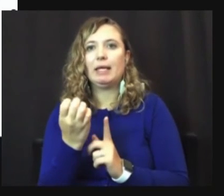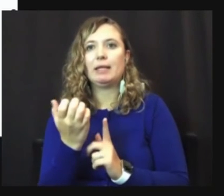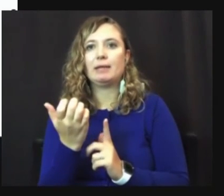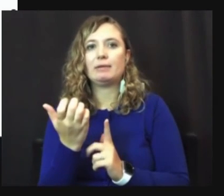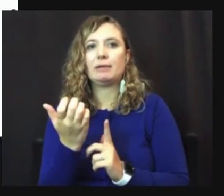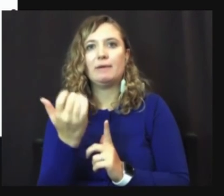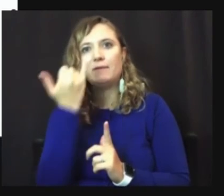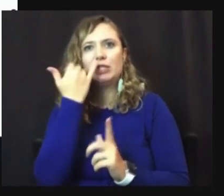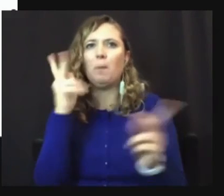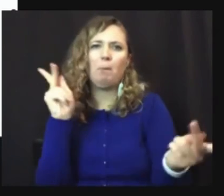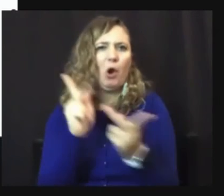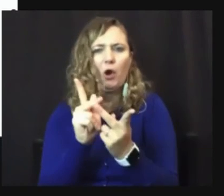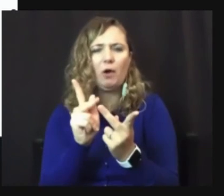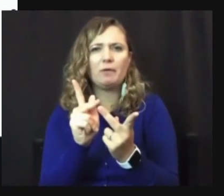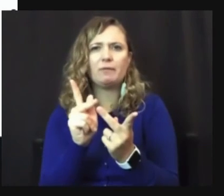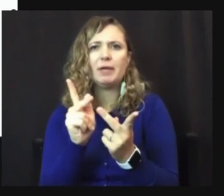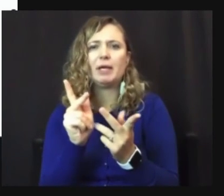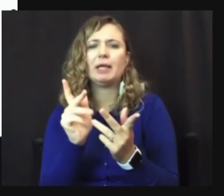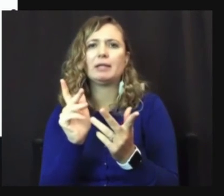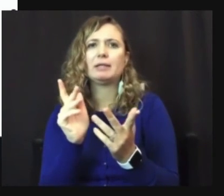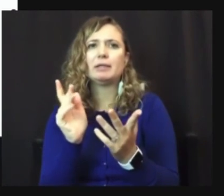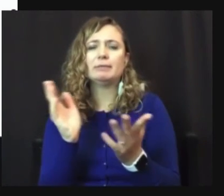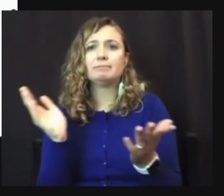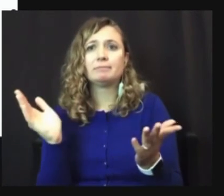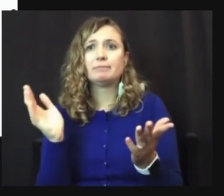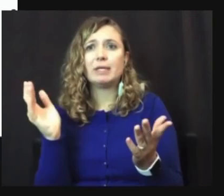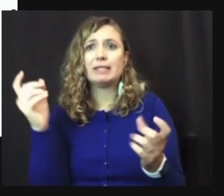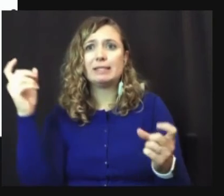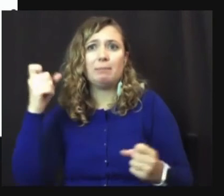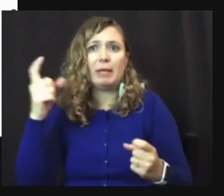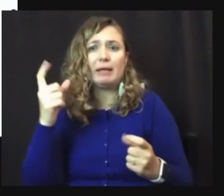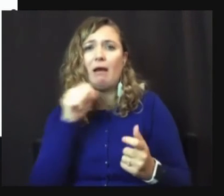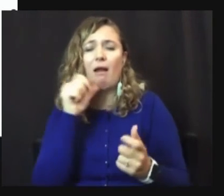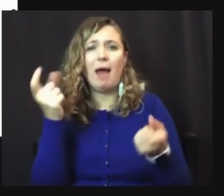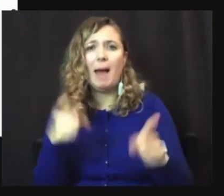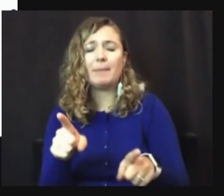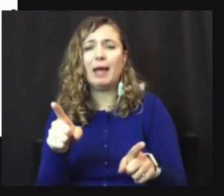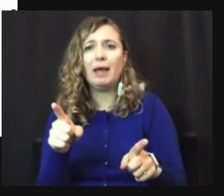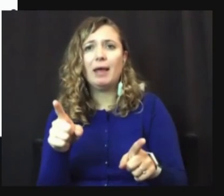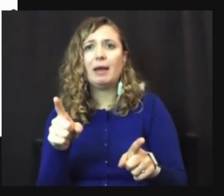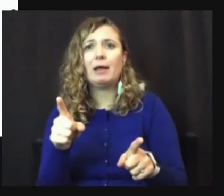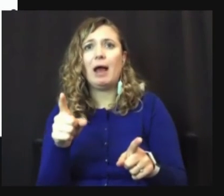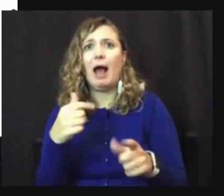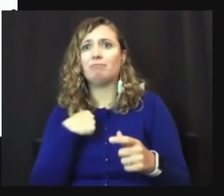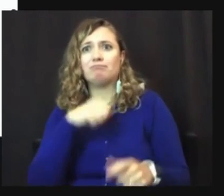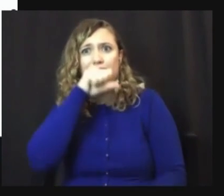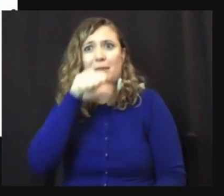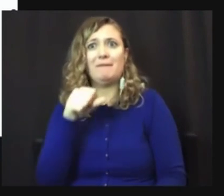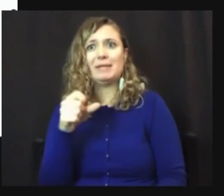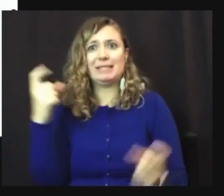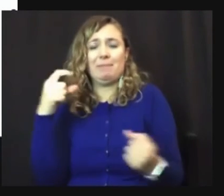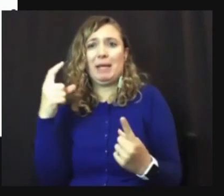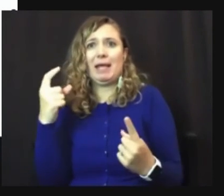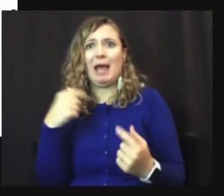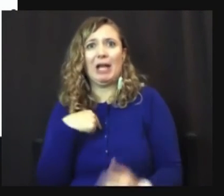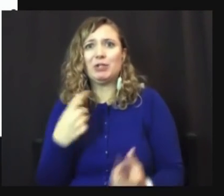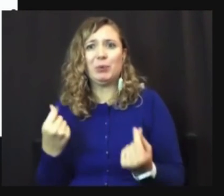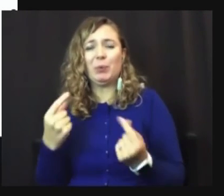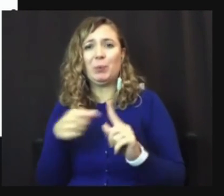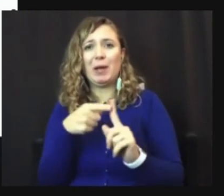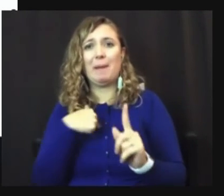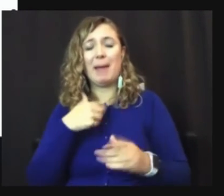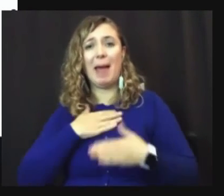stem. I love stemming and I hope I never stop. Like I said, I stem when I'm happy. So, like, I'm going to